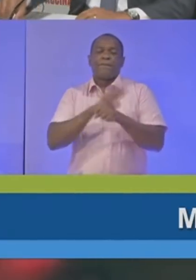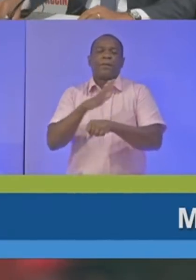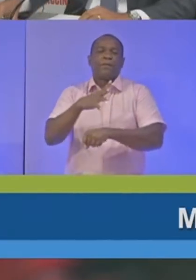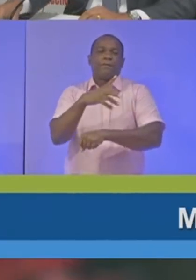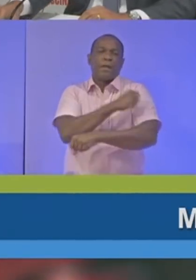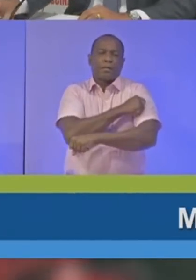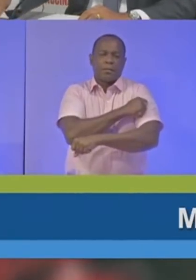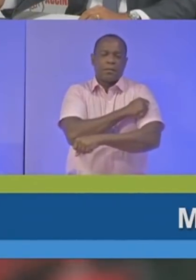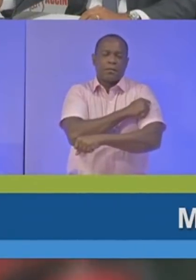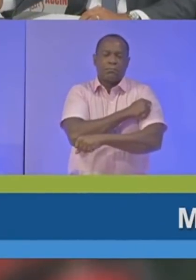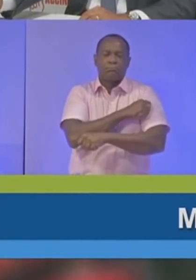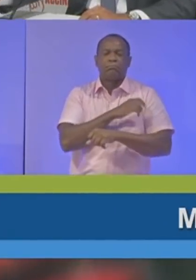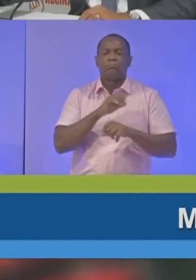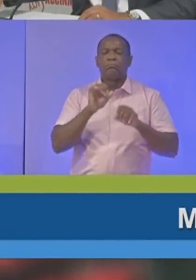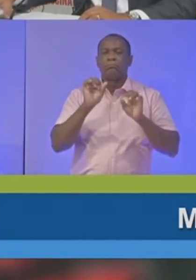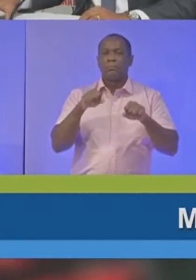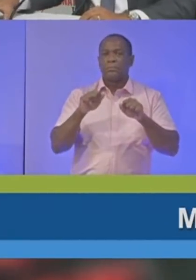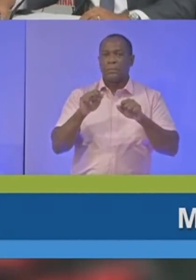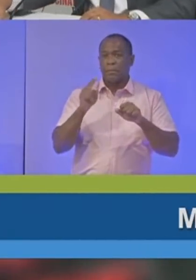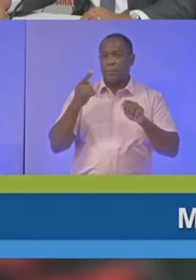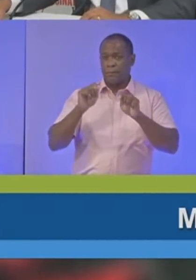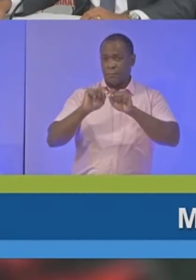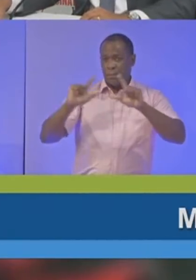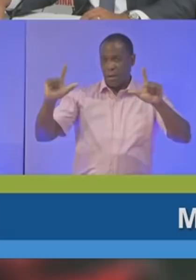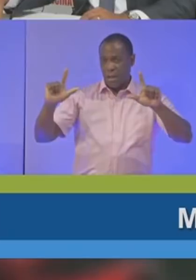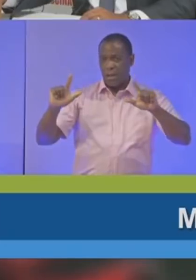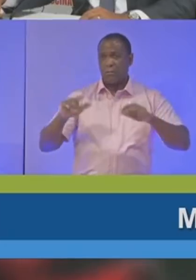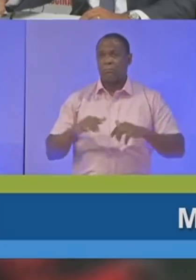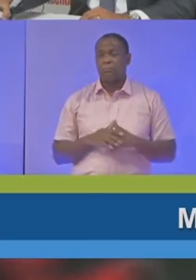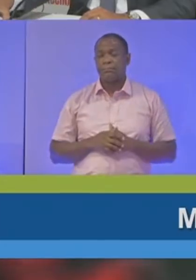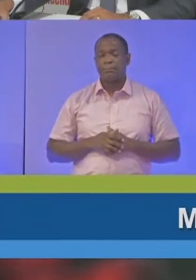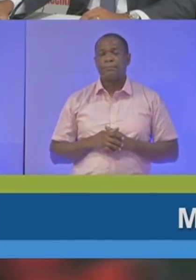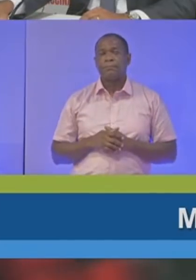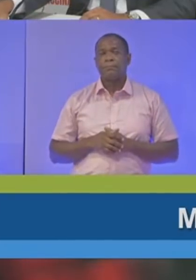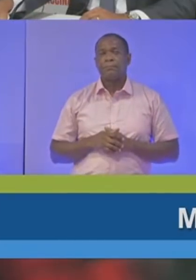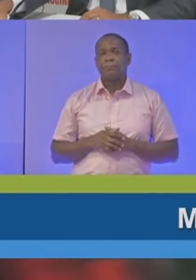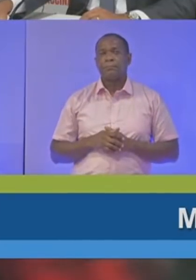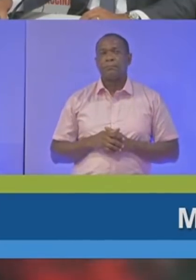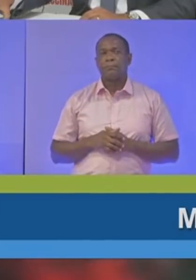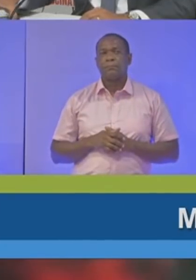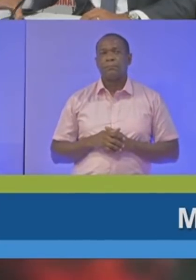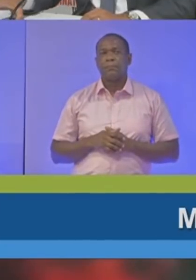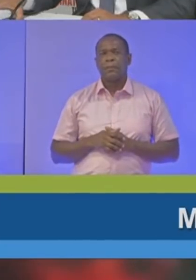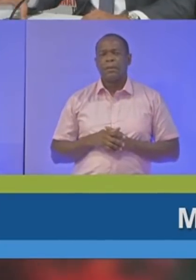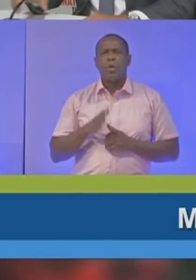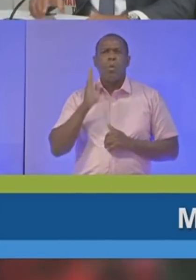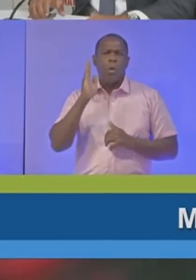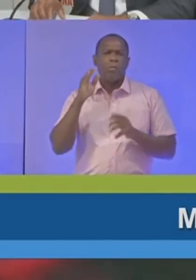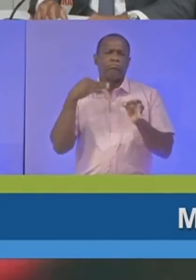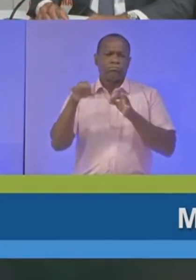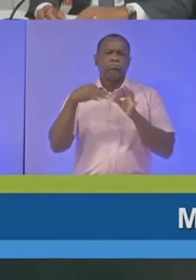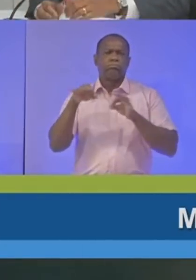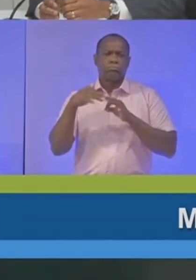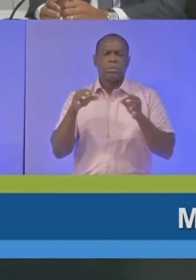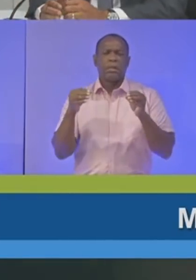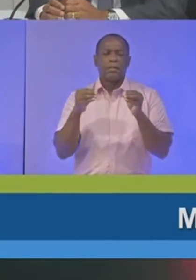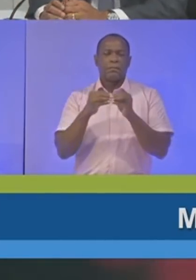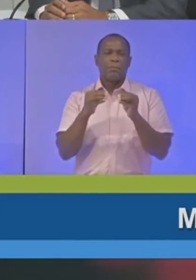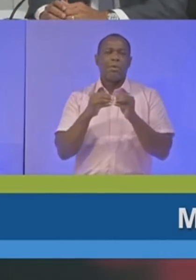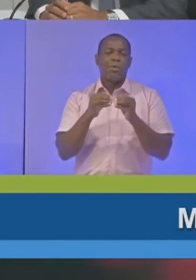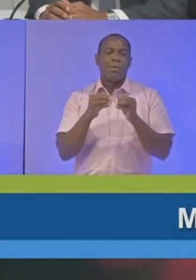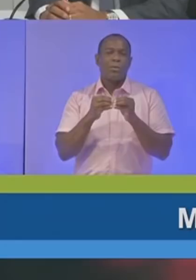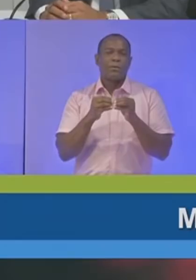my first slide of the next presentation, please. So the other presentation will go into some detail as to an